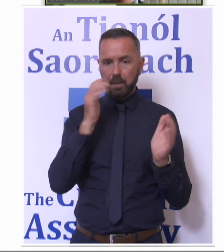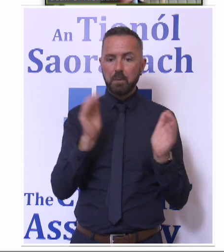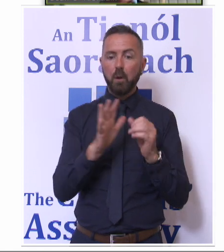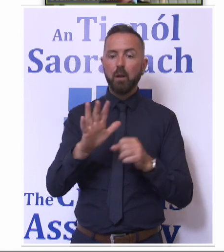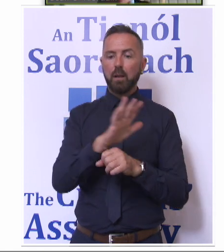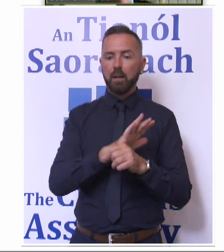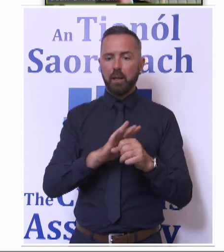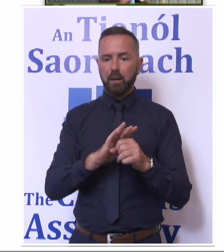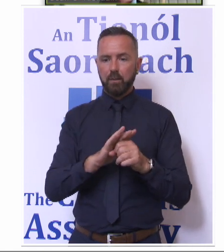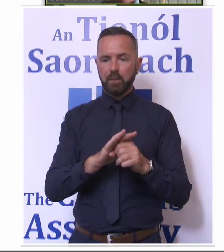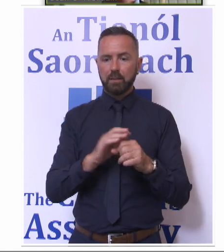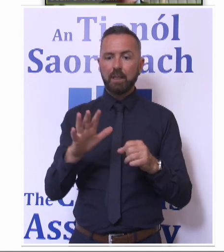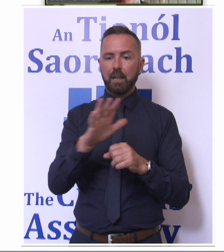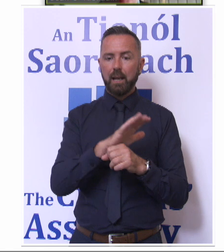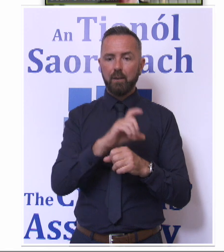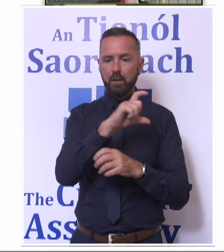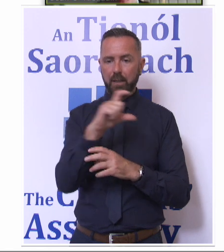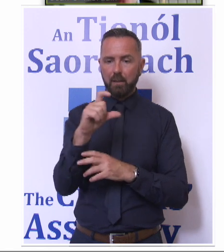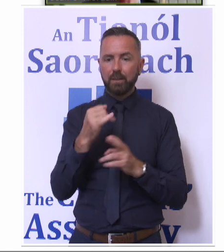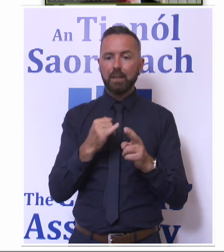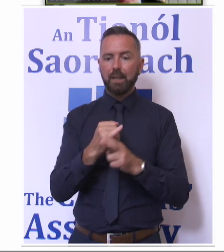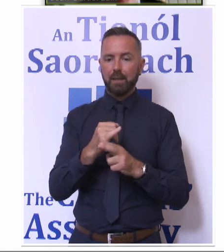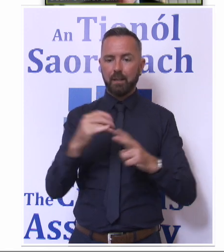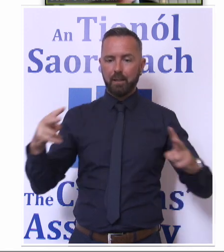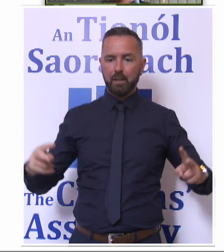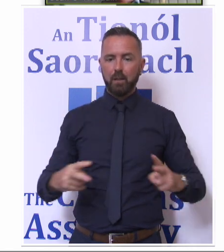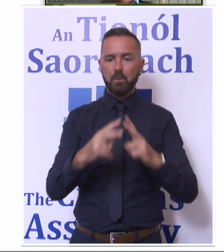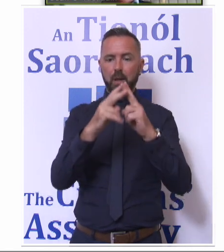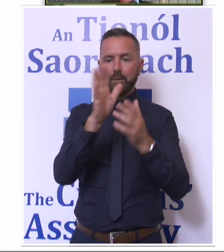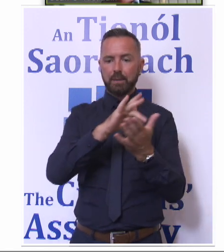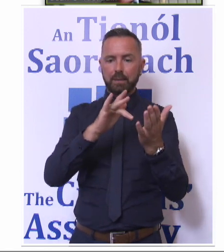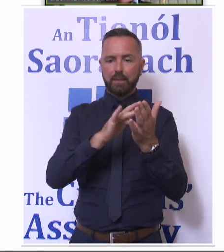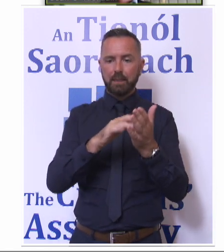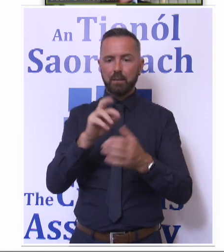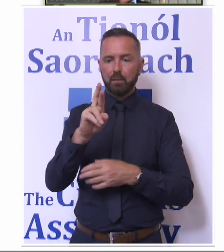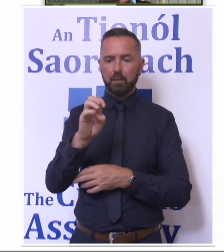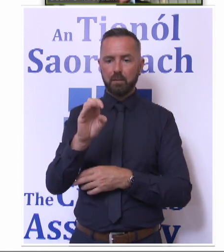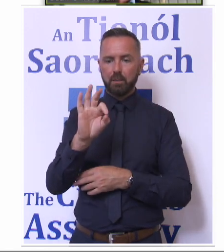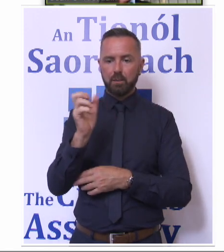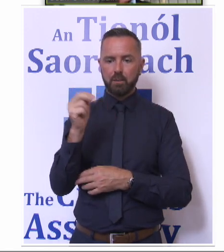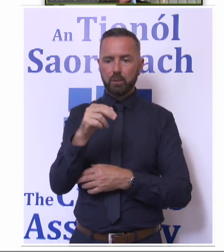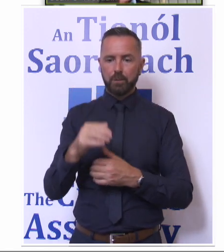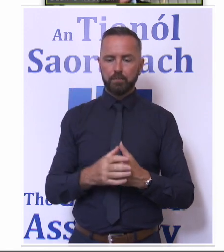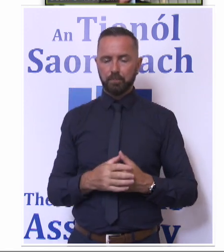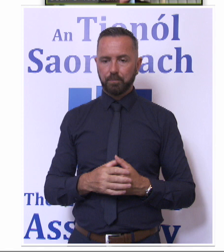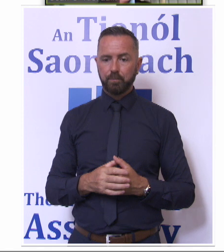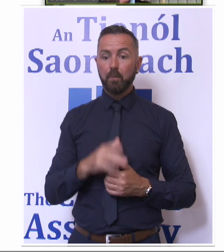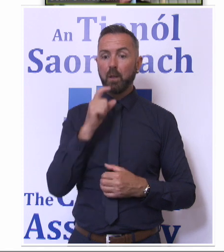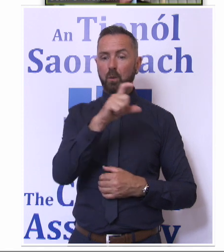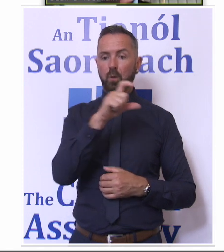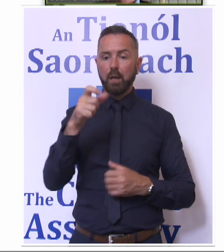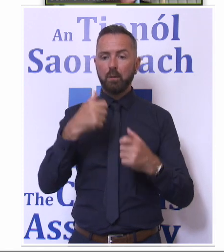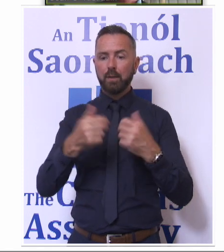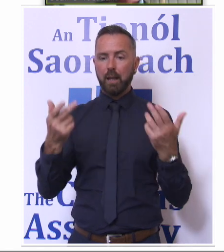area councils within the Paris city region. And those councils then